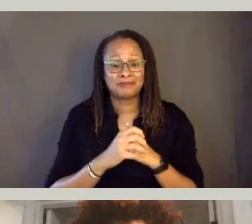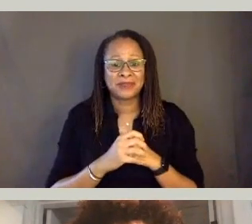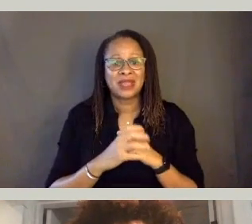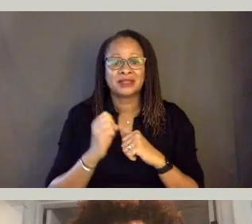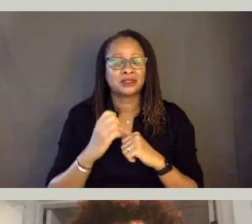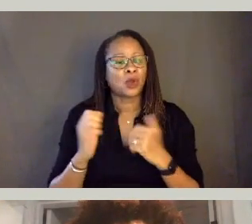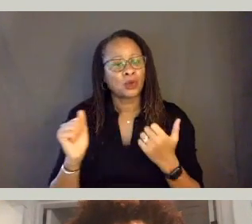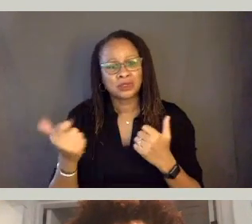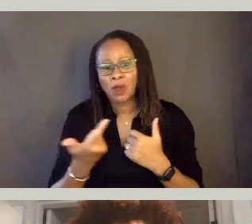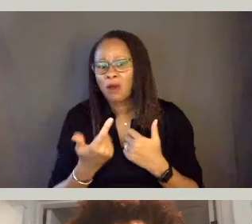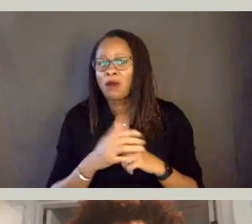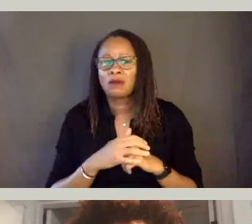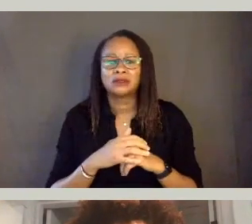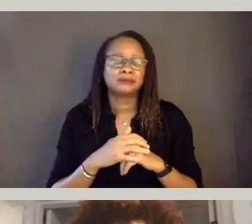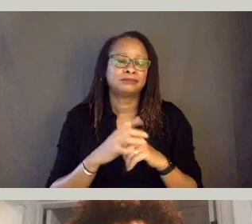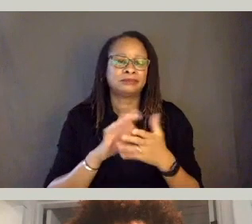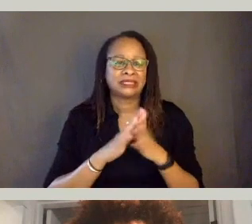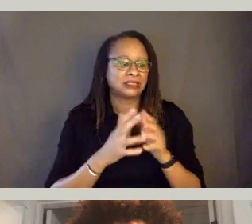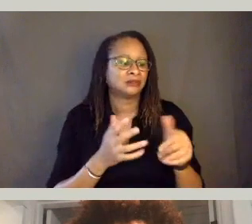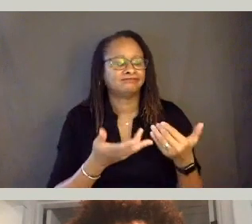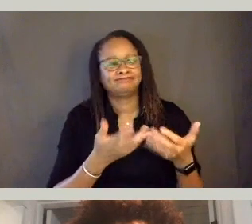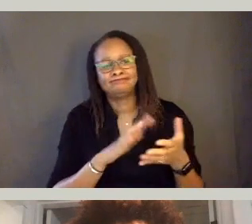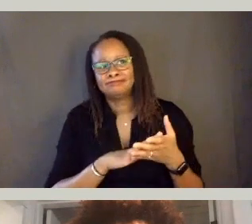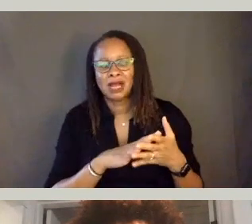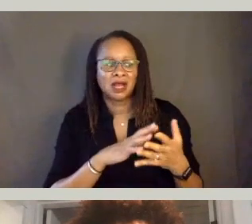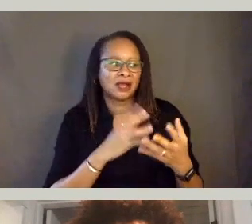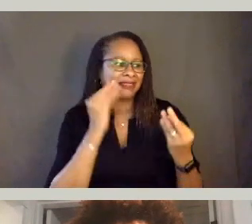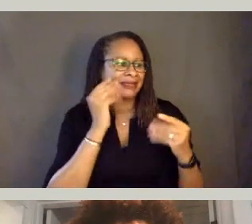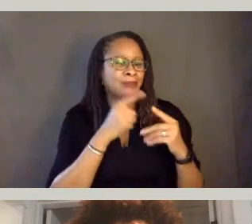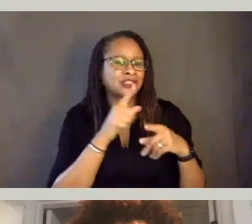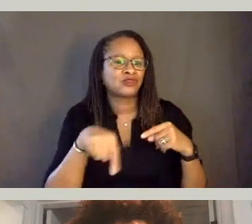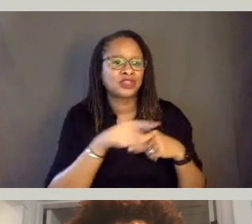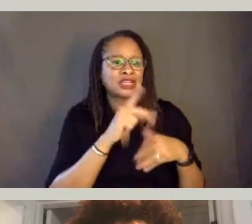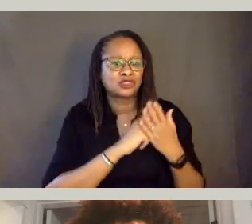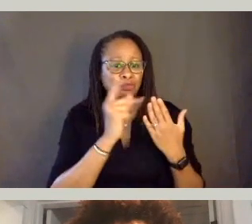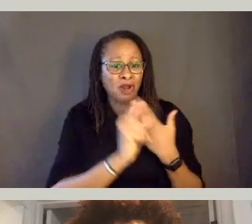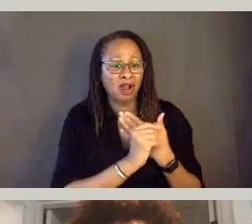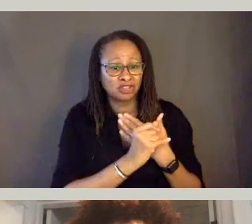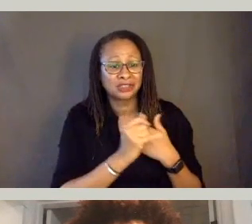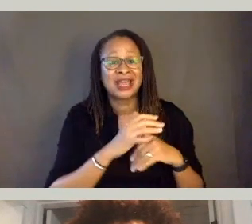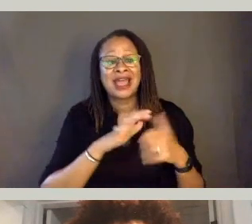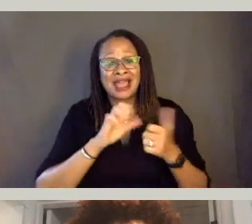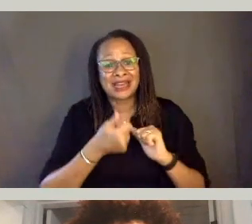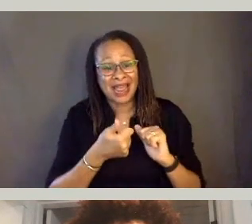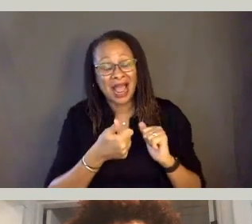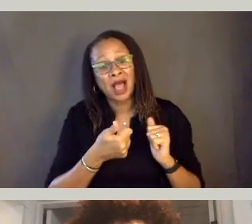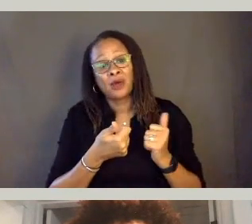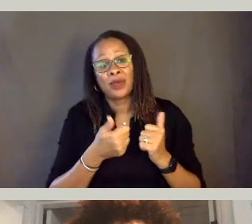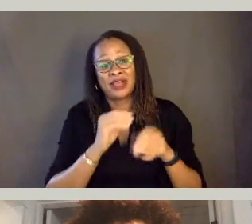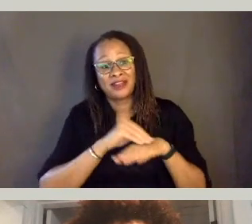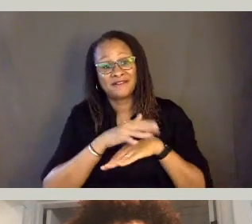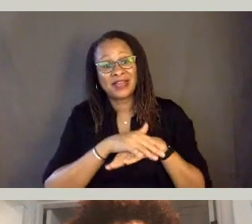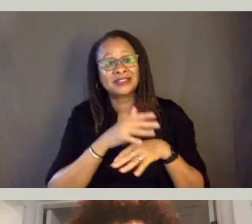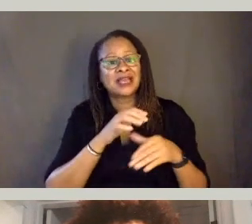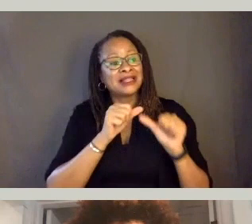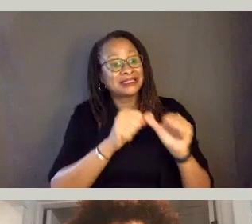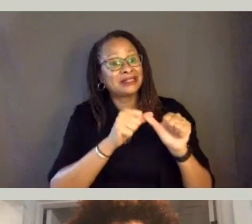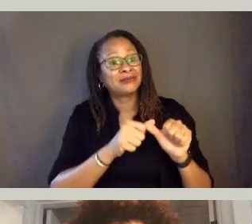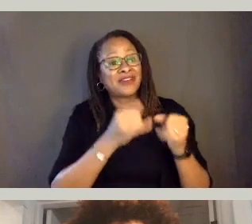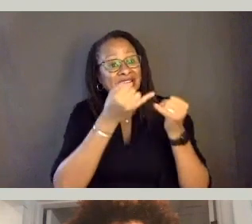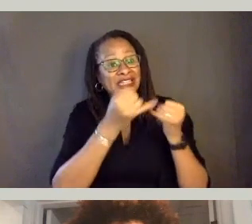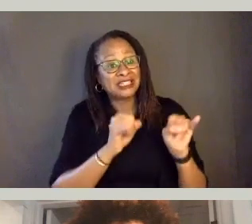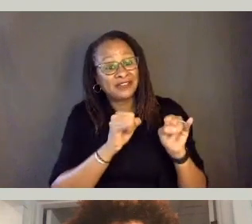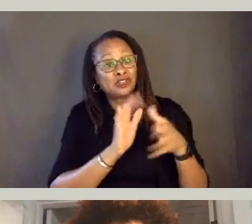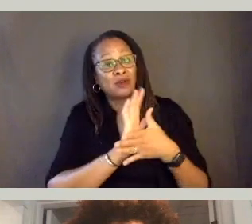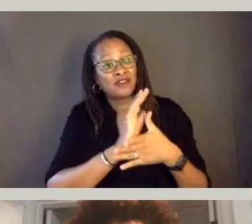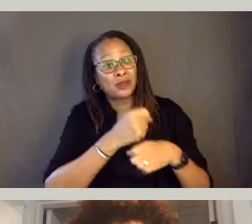development and incubator for these projects, and also how it affects the sustainability of individual filmmakers, because as I